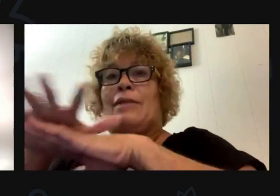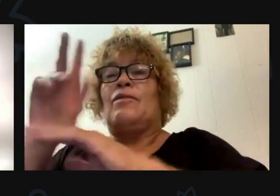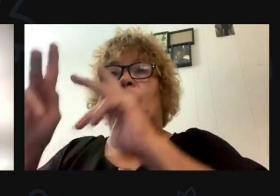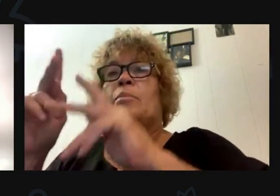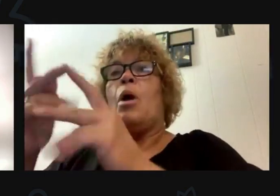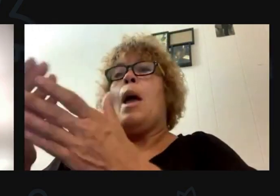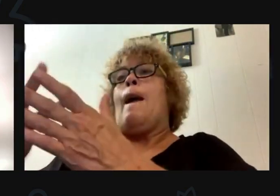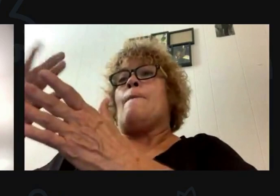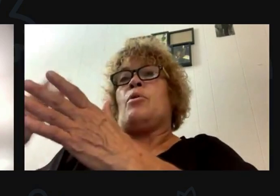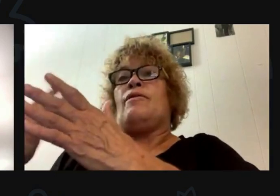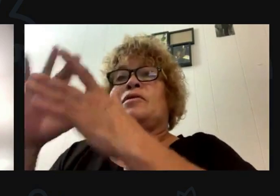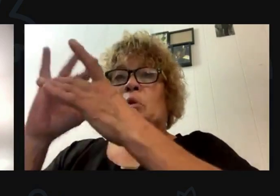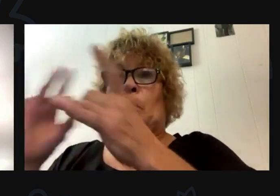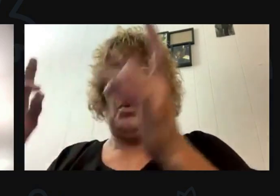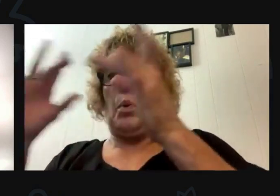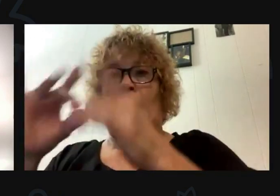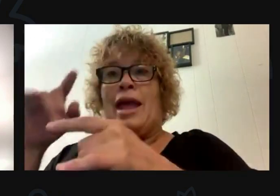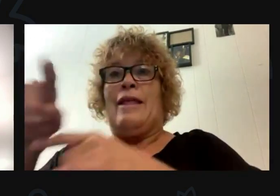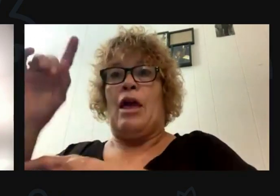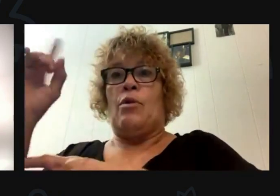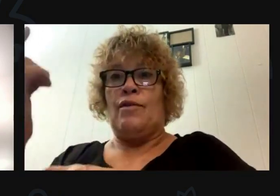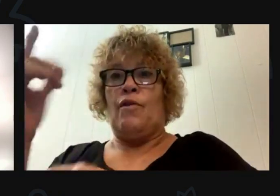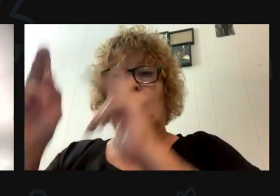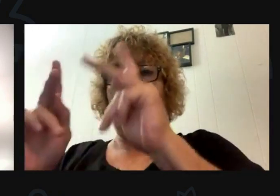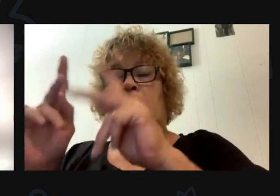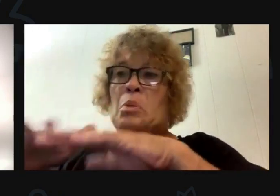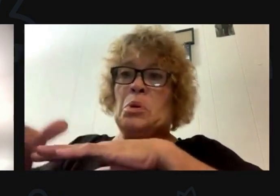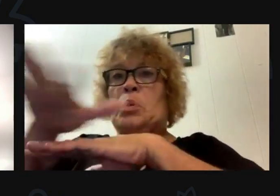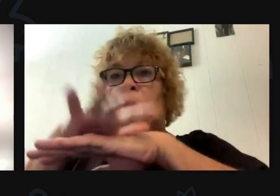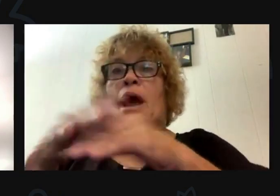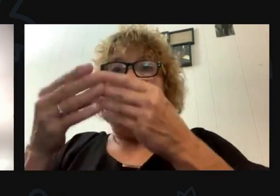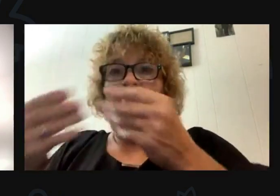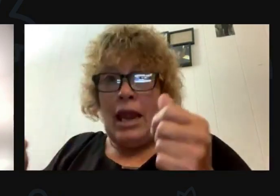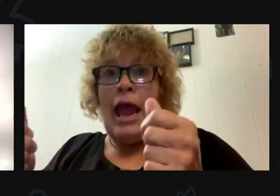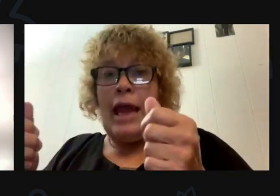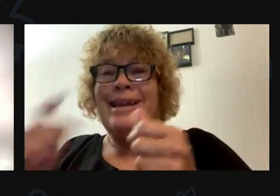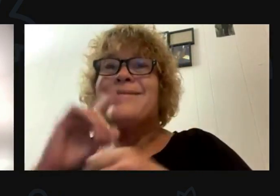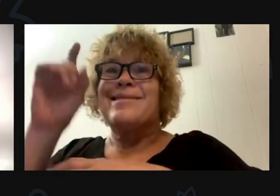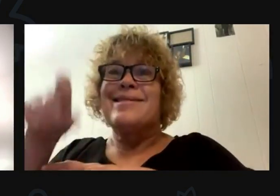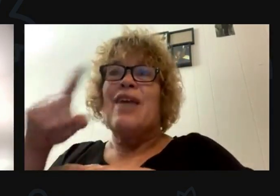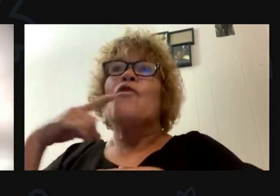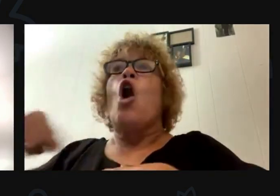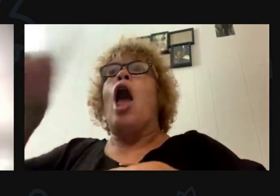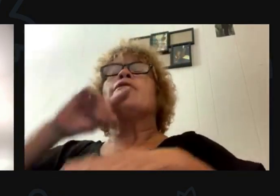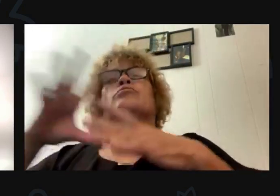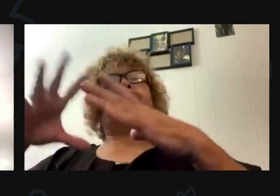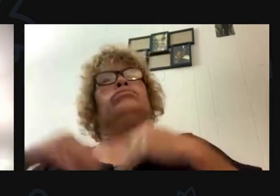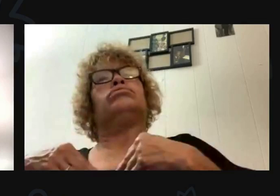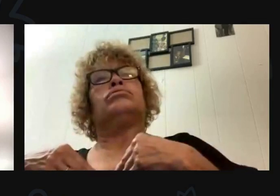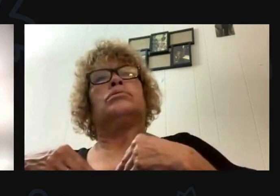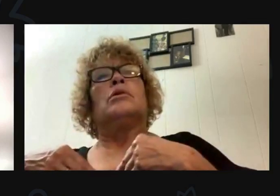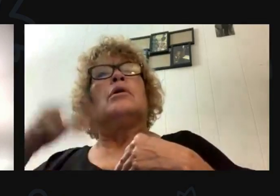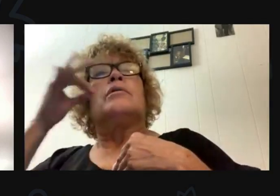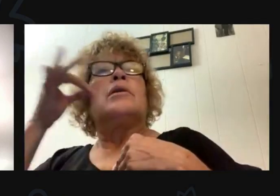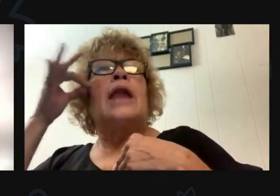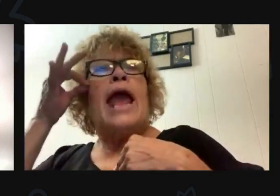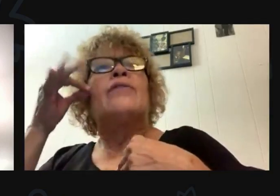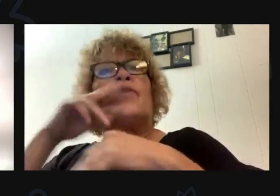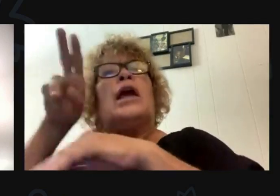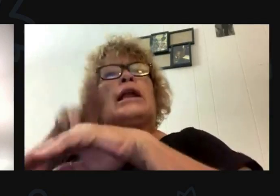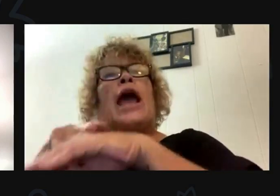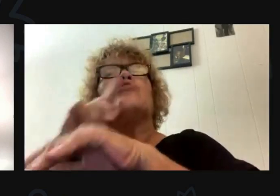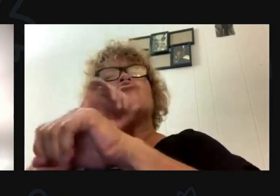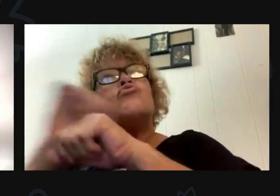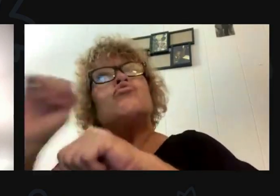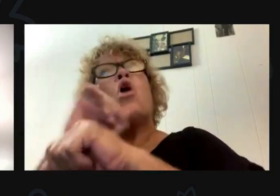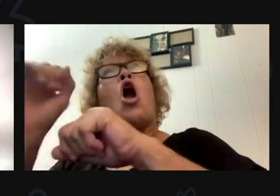mentioned, and that they were the first stewards of the land. It's necessary for us to acknowledge these Native nations, to work with them, and to continue